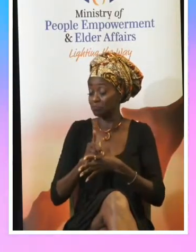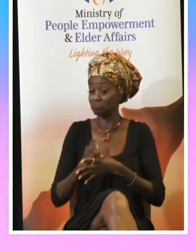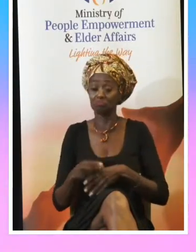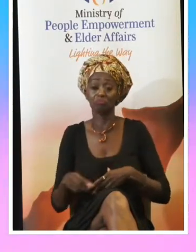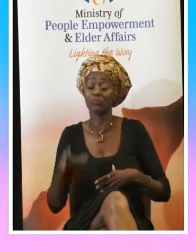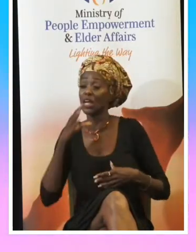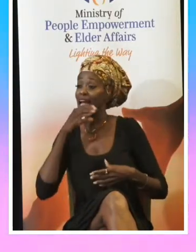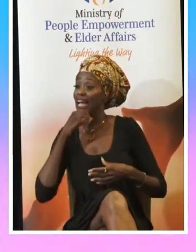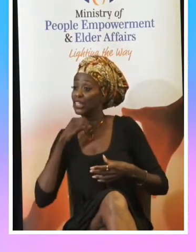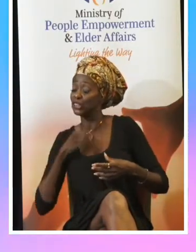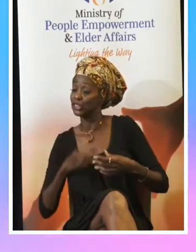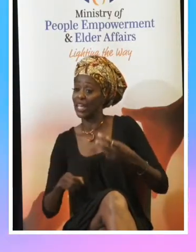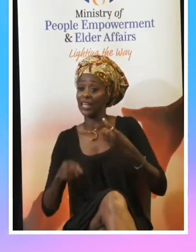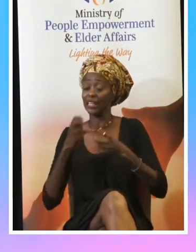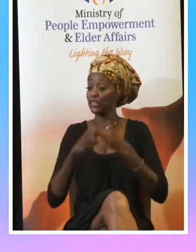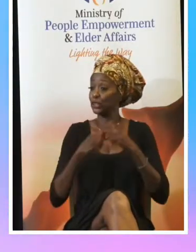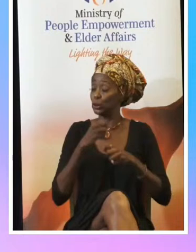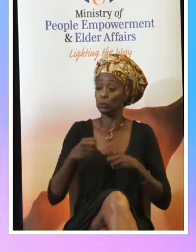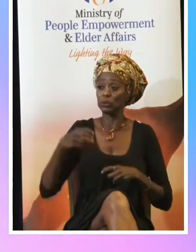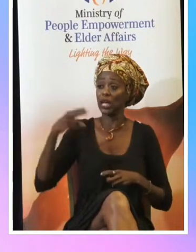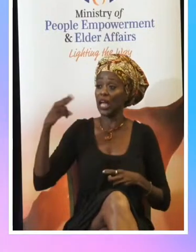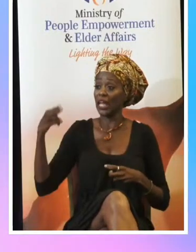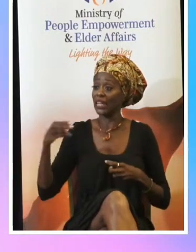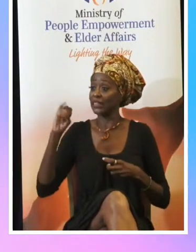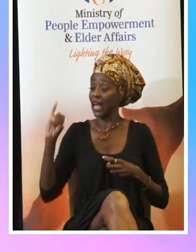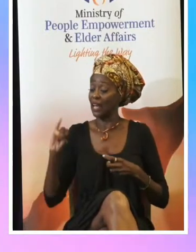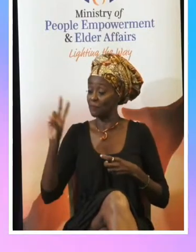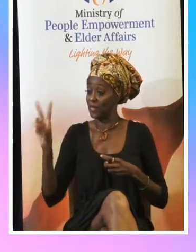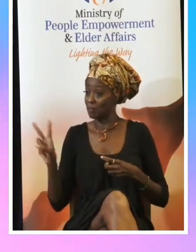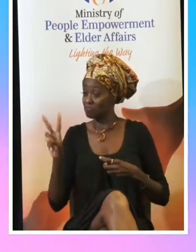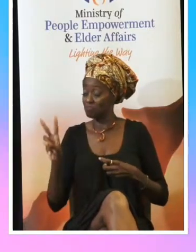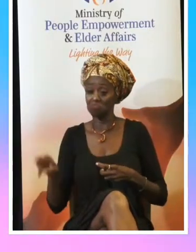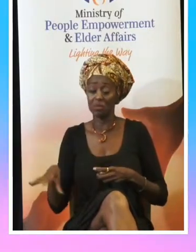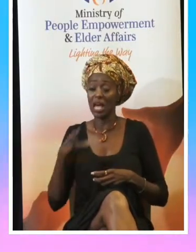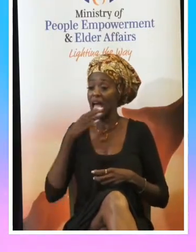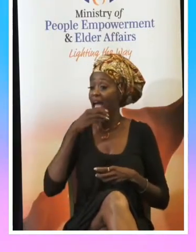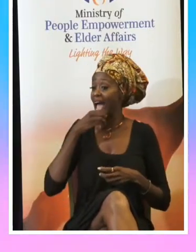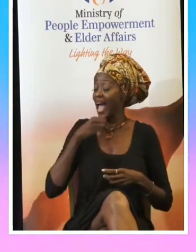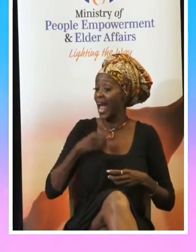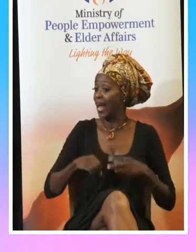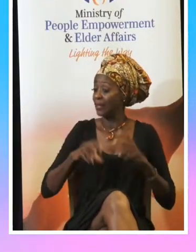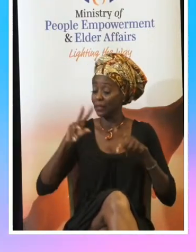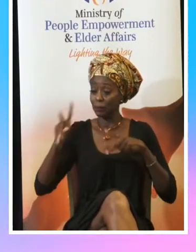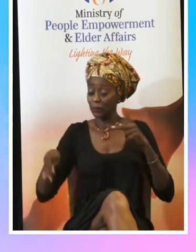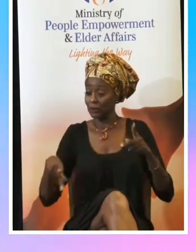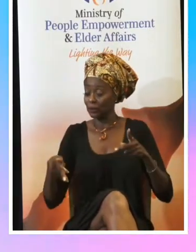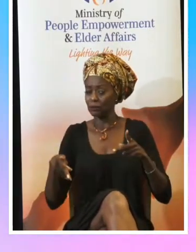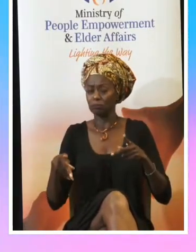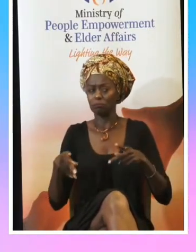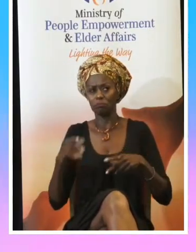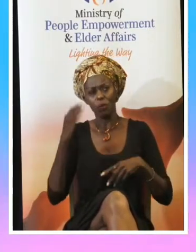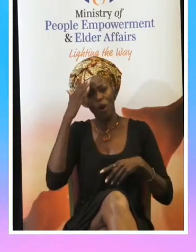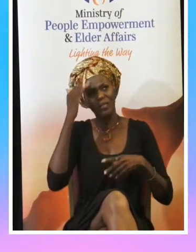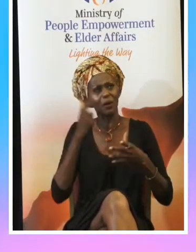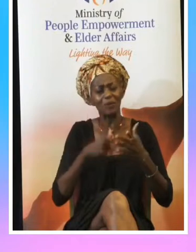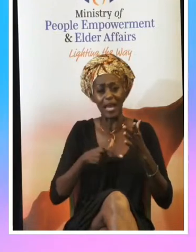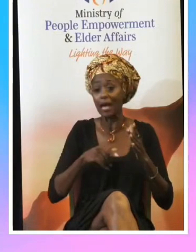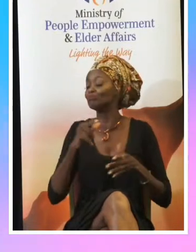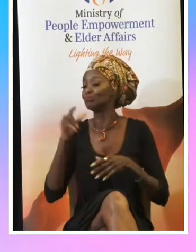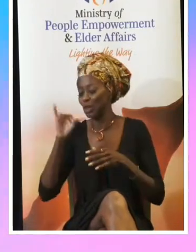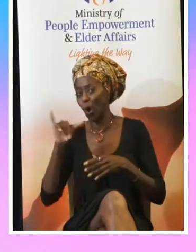issues, HIV, the elderly, what did I miss?